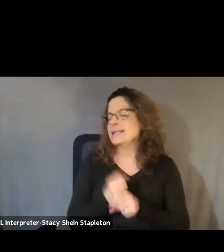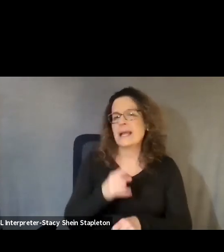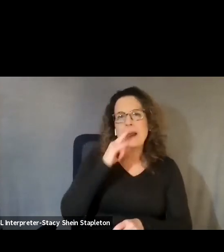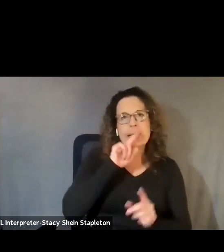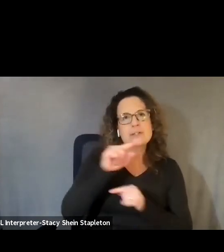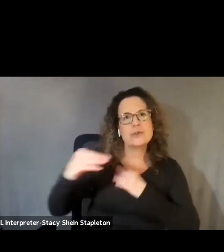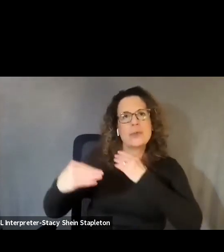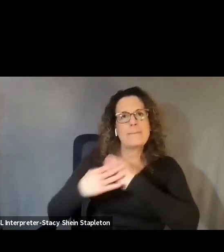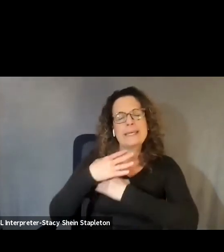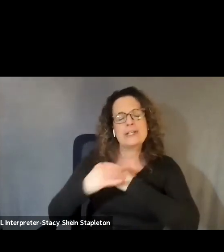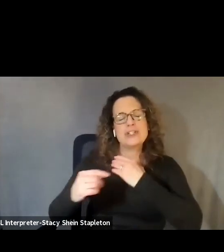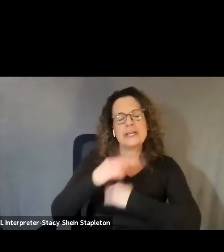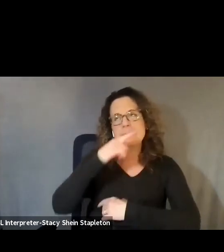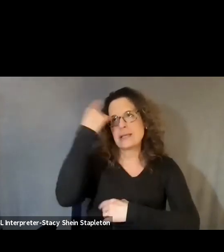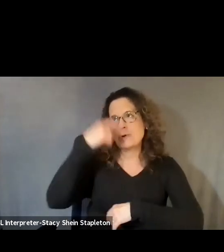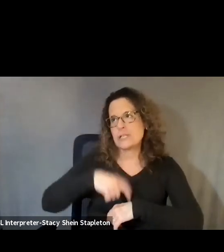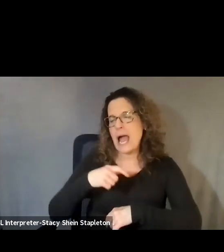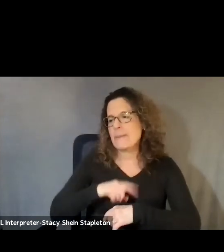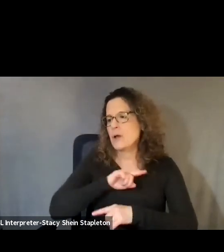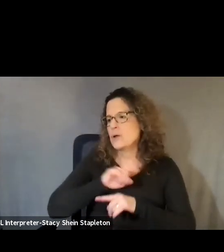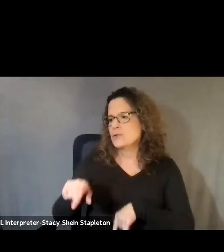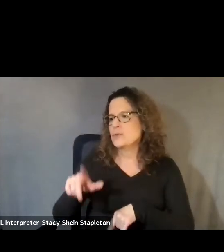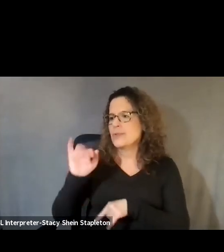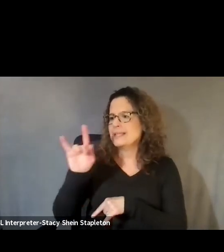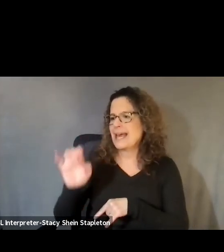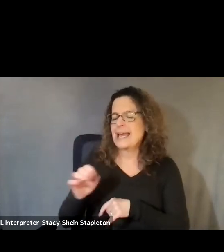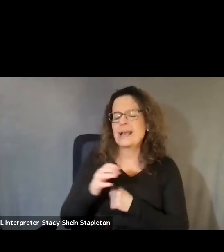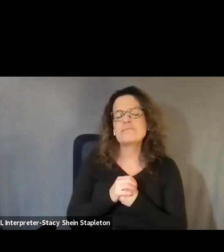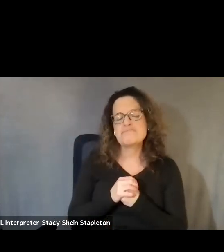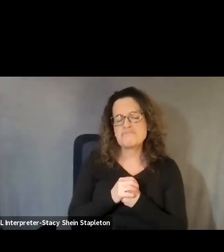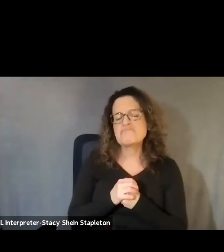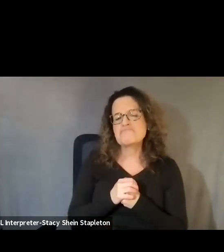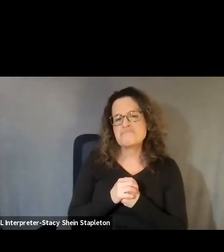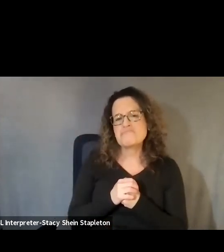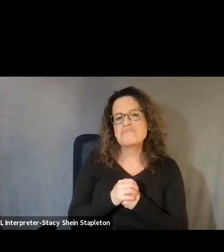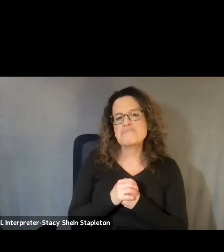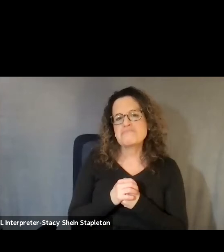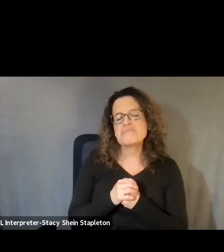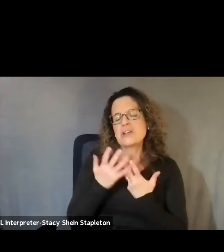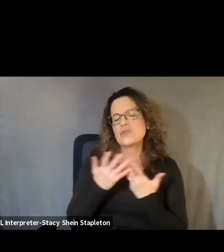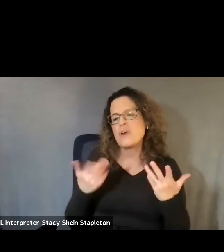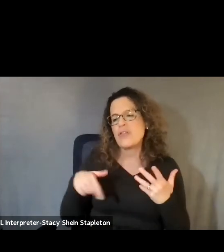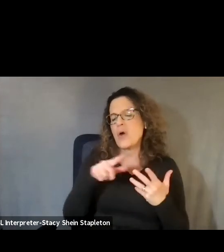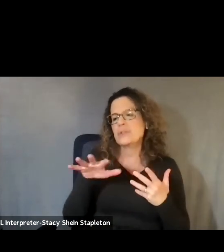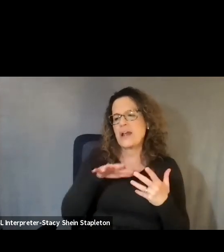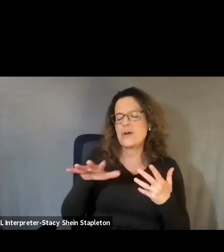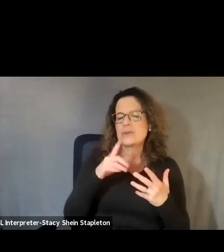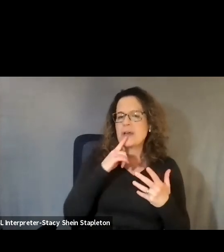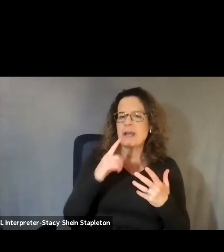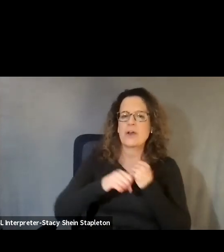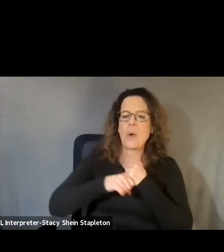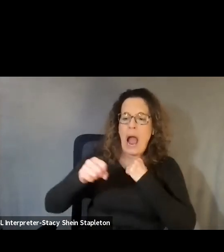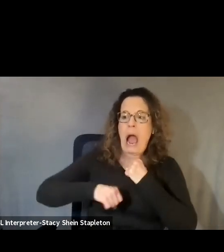the beach during the summer to them. And so it's one of those things that I could keep talking about,